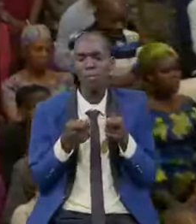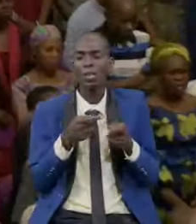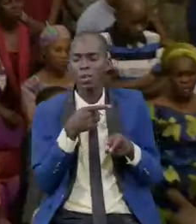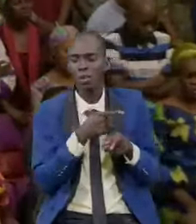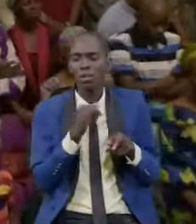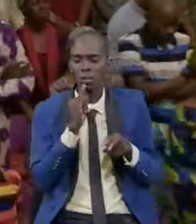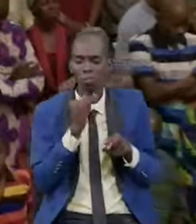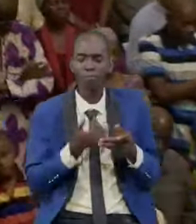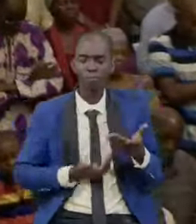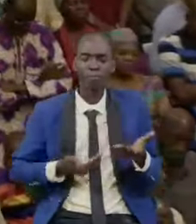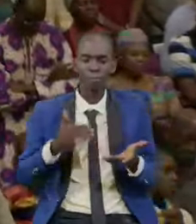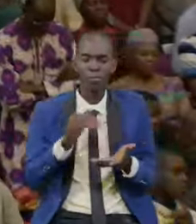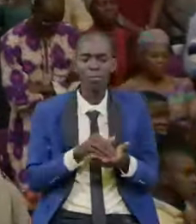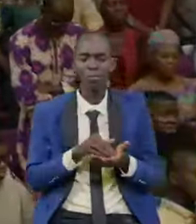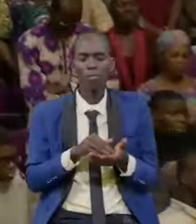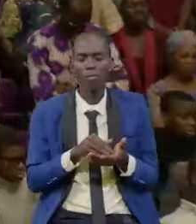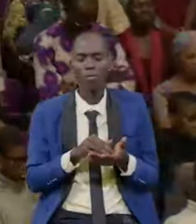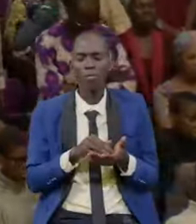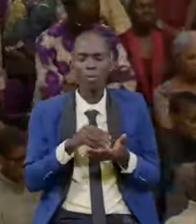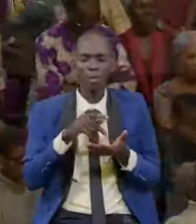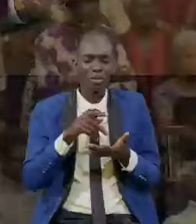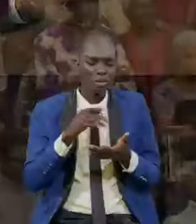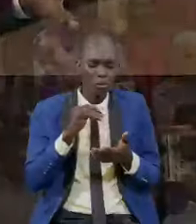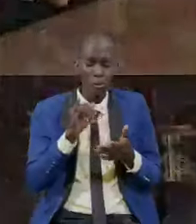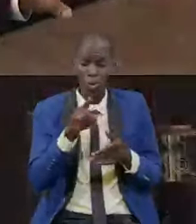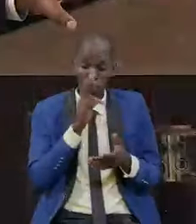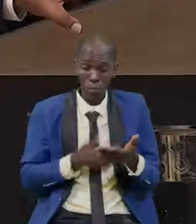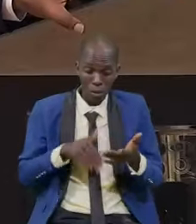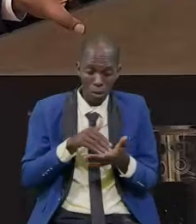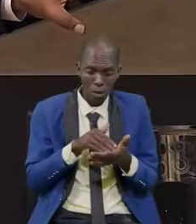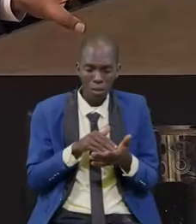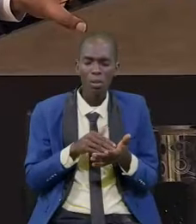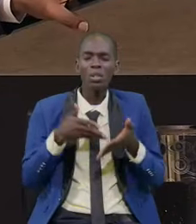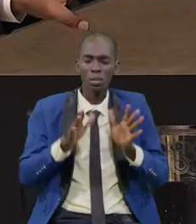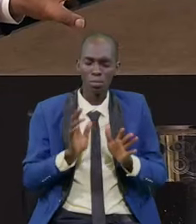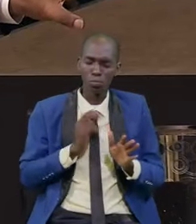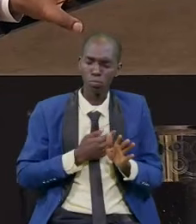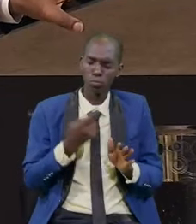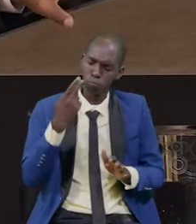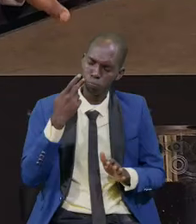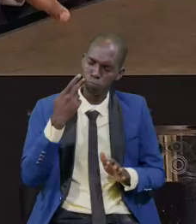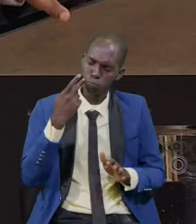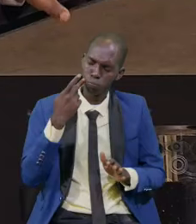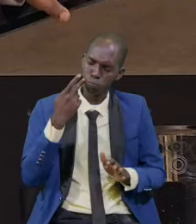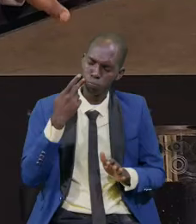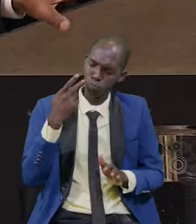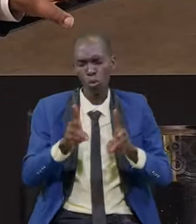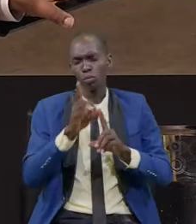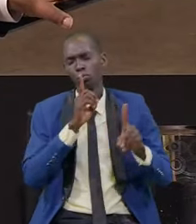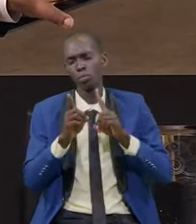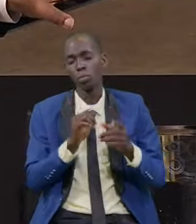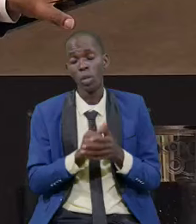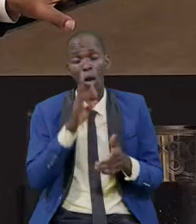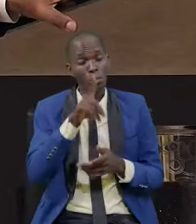again, show it by the words you speak. I'm sanctified, show